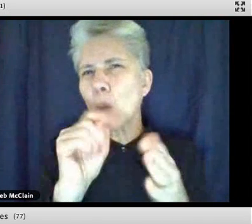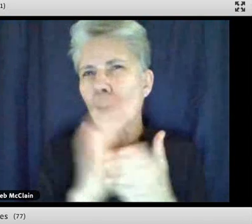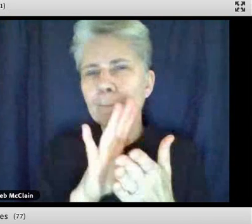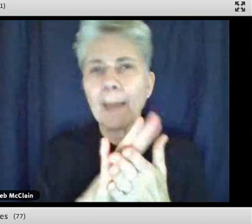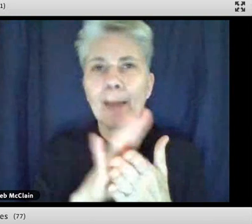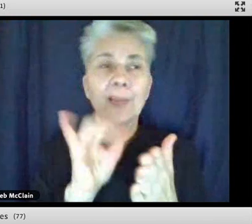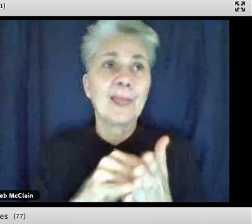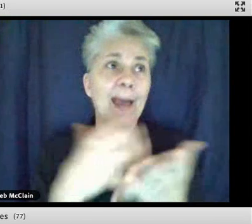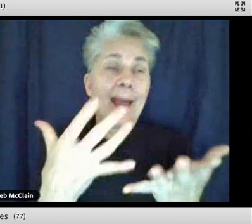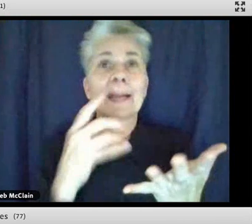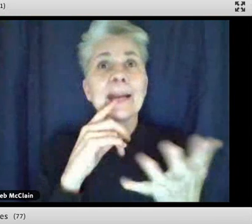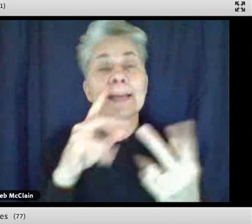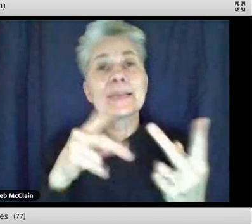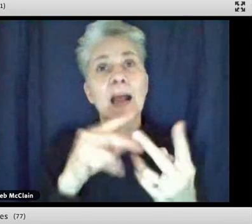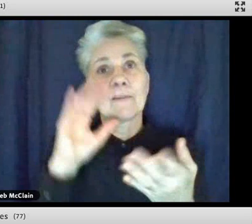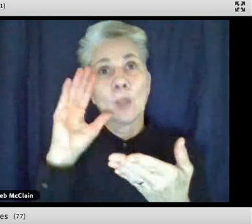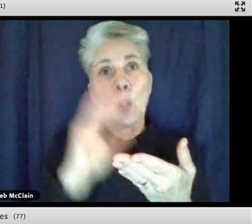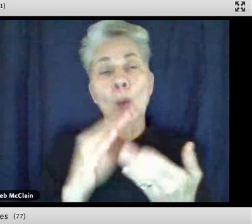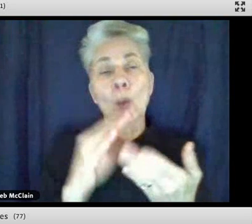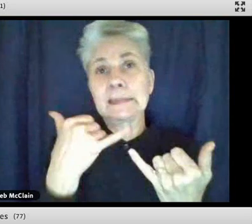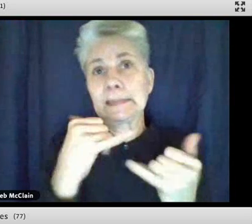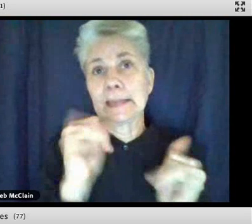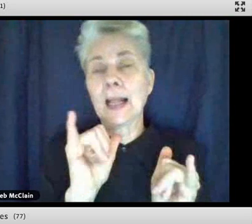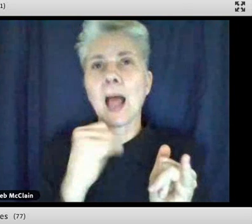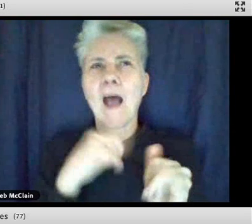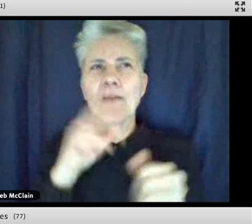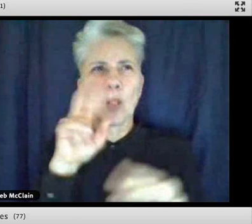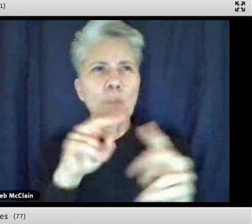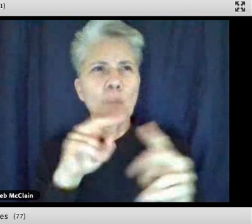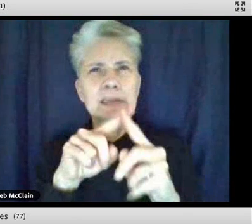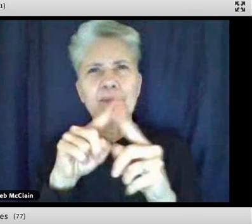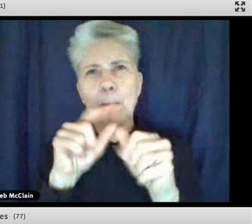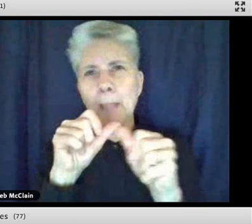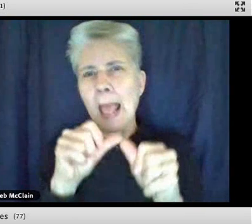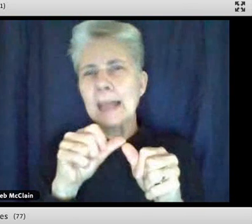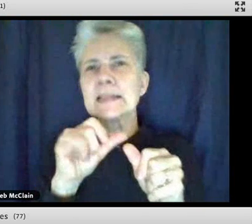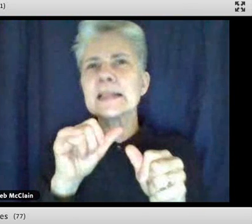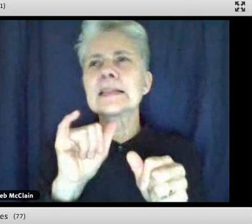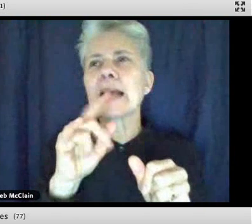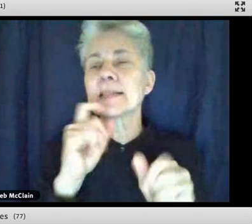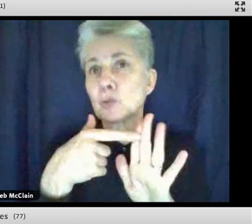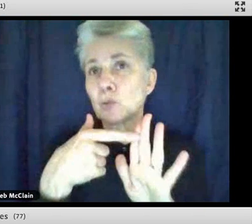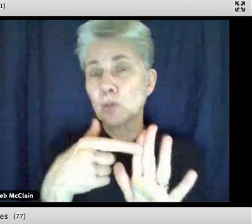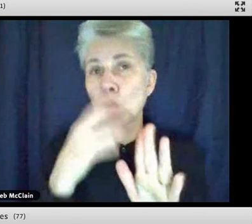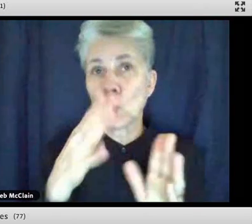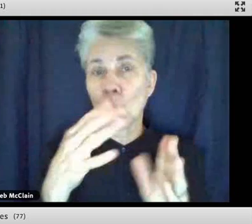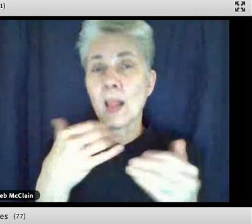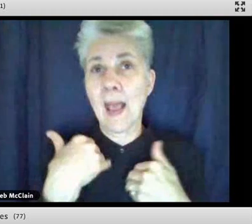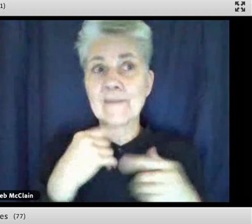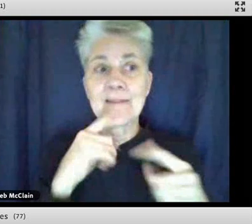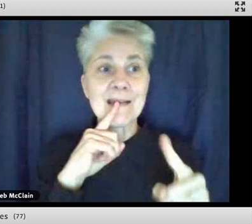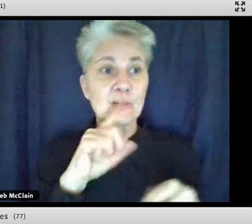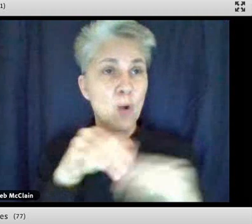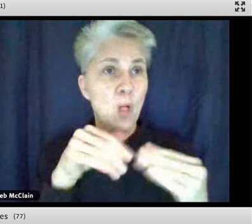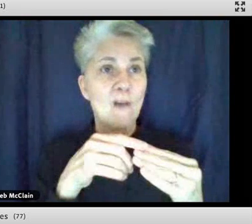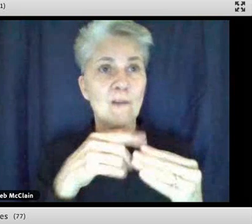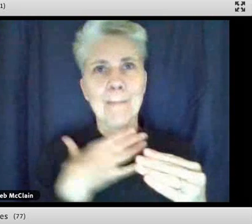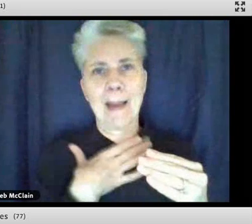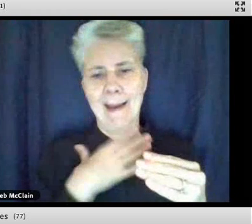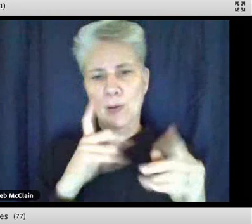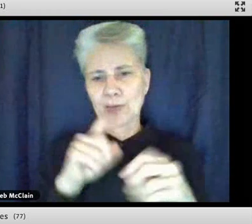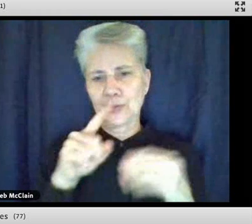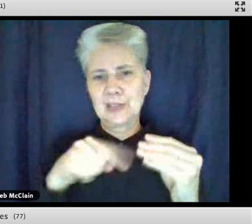which it is kind of low. I've looked at a bunch of sites. The sites I'm going to show you have answered all of my little